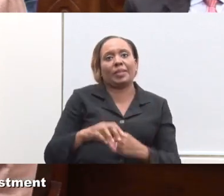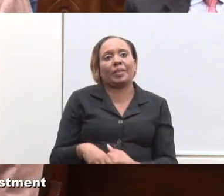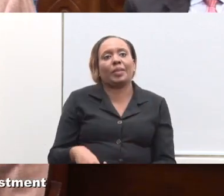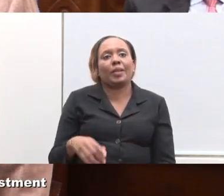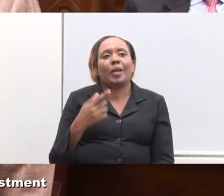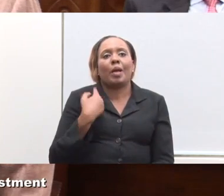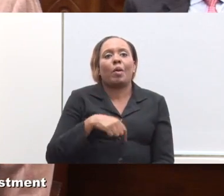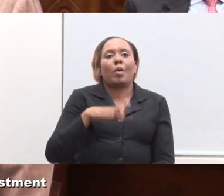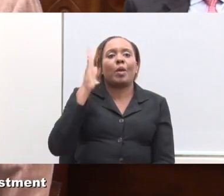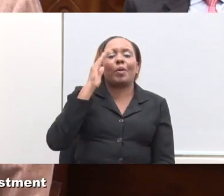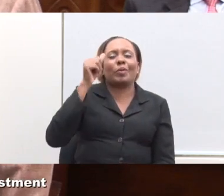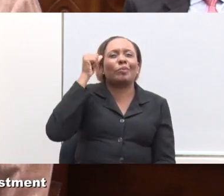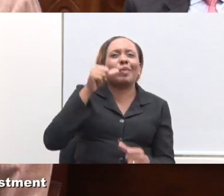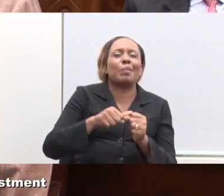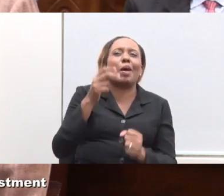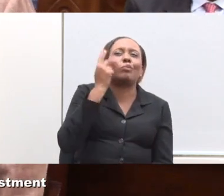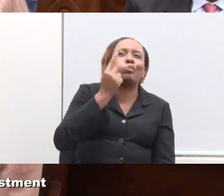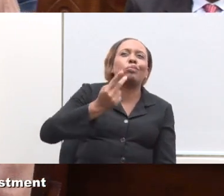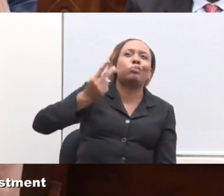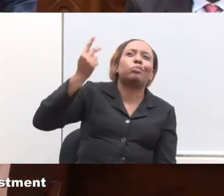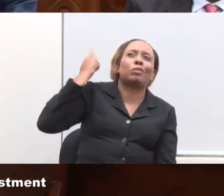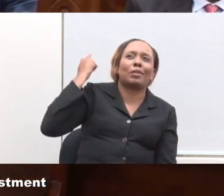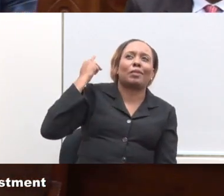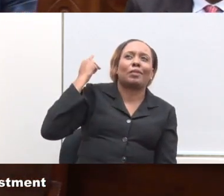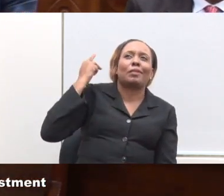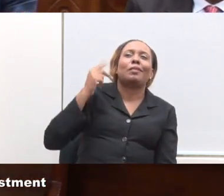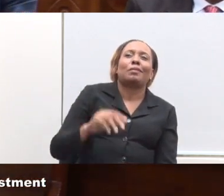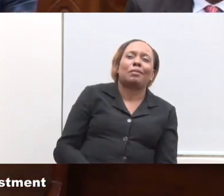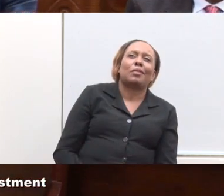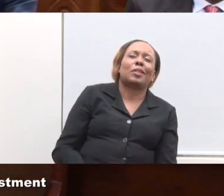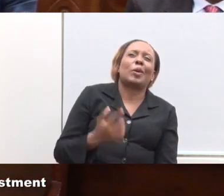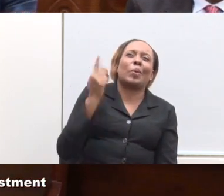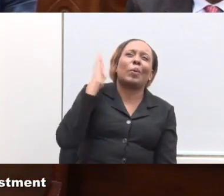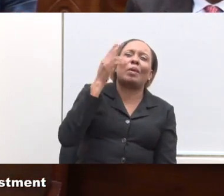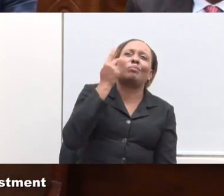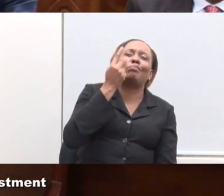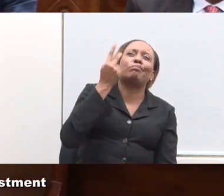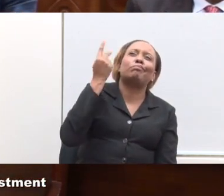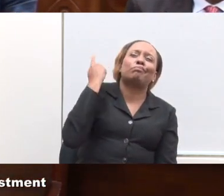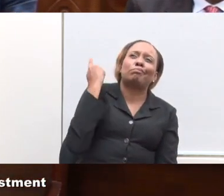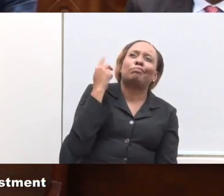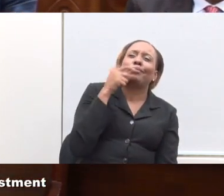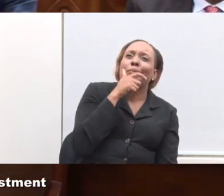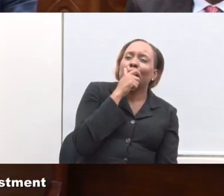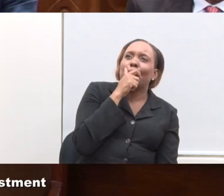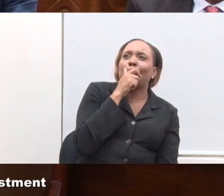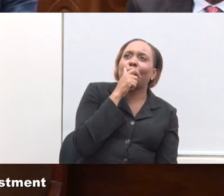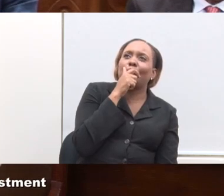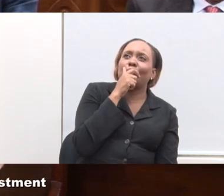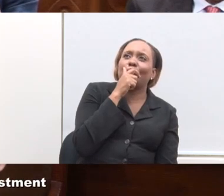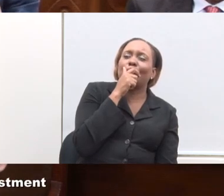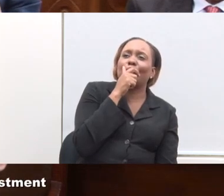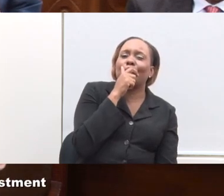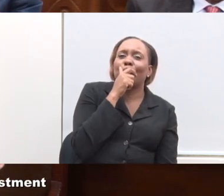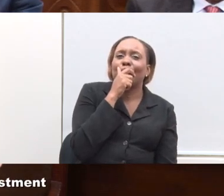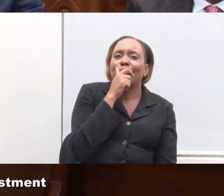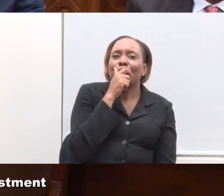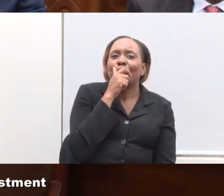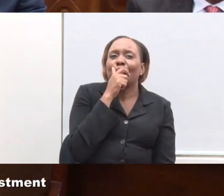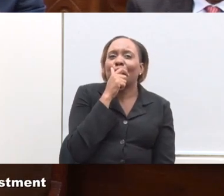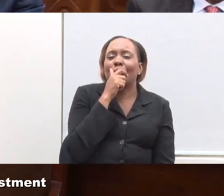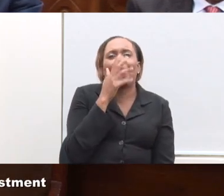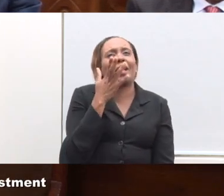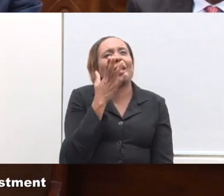moment in the future. We will look back at this time when the sun starts to